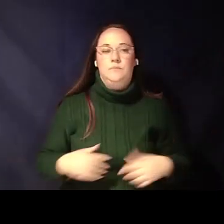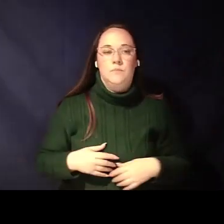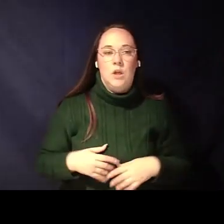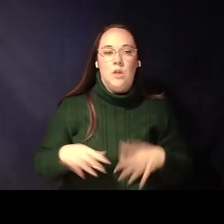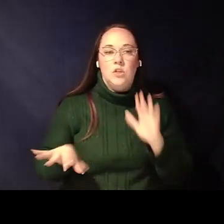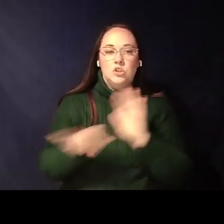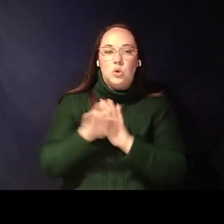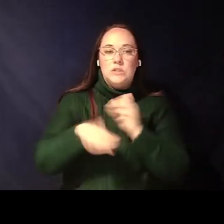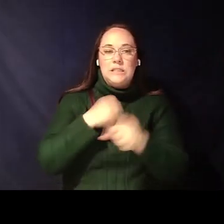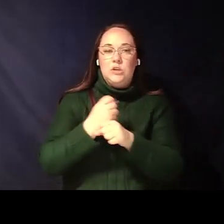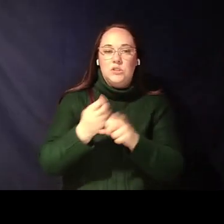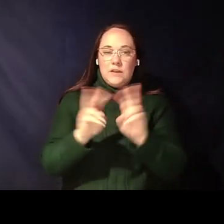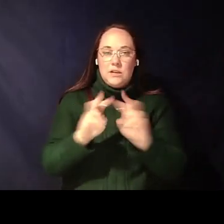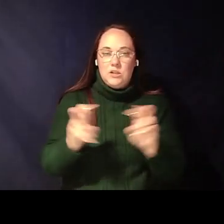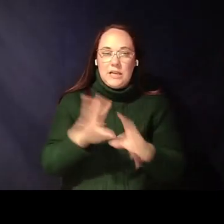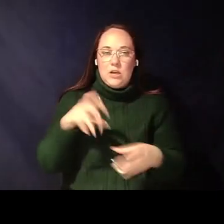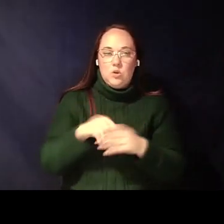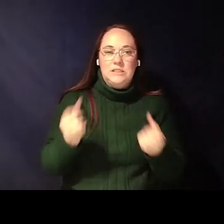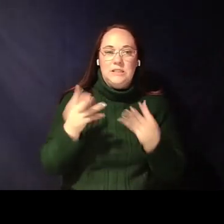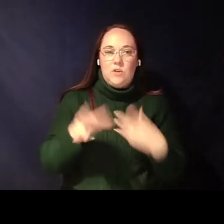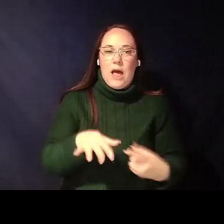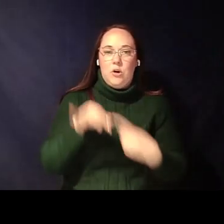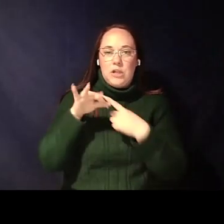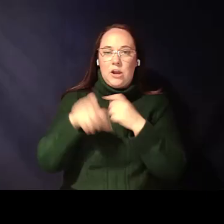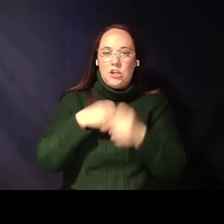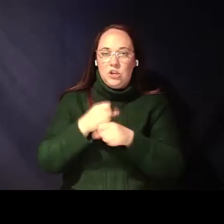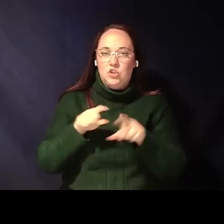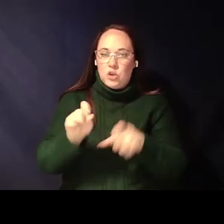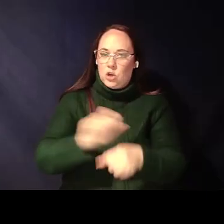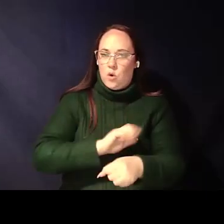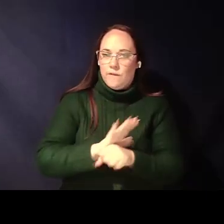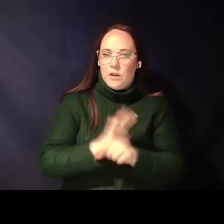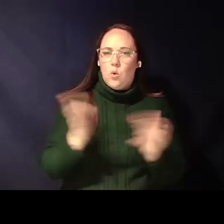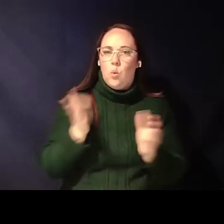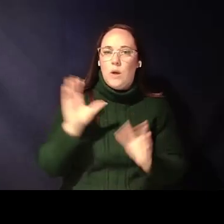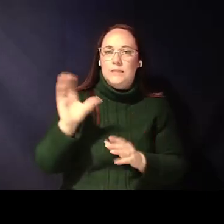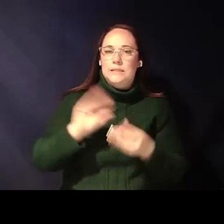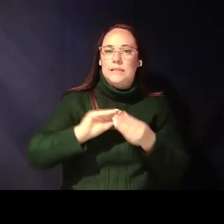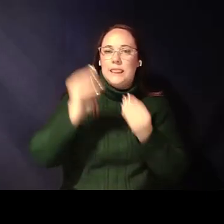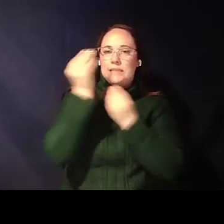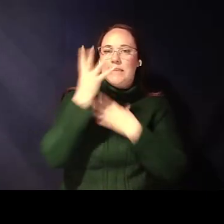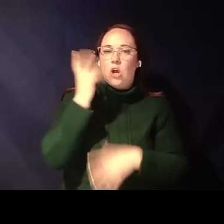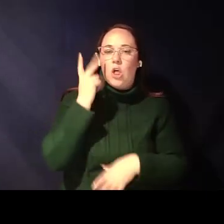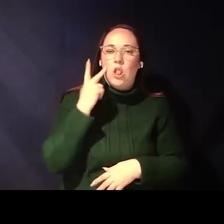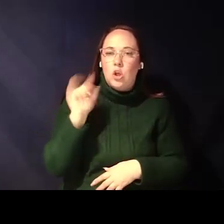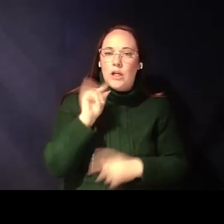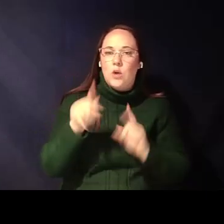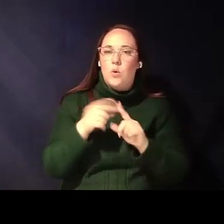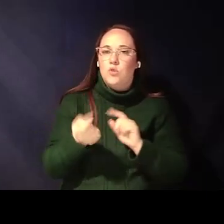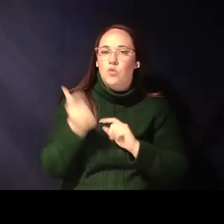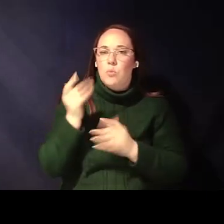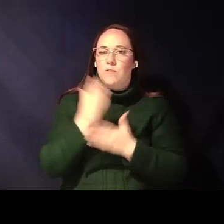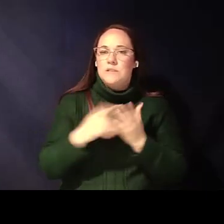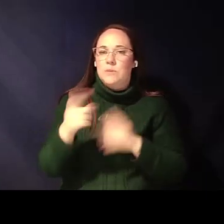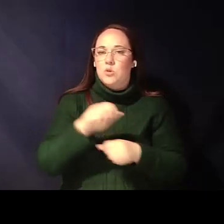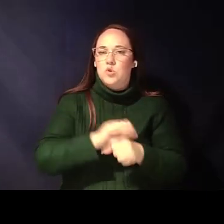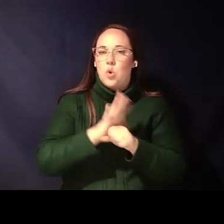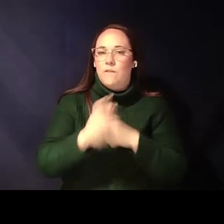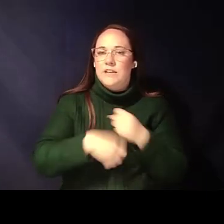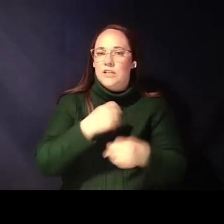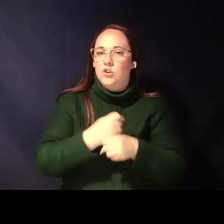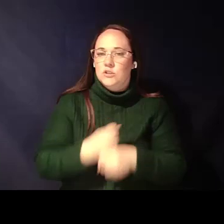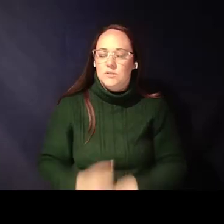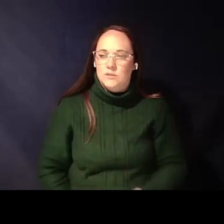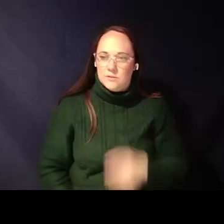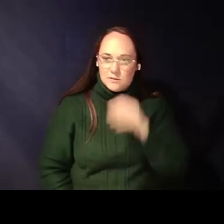include several outlier years during COVID. What does the data look like if you know when you remove some of those years?